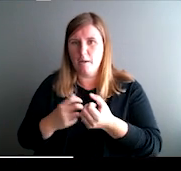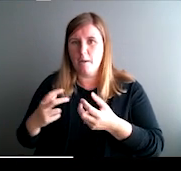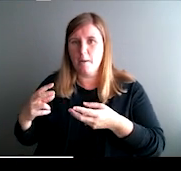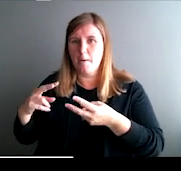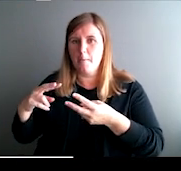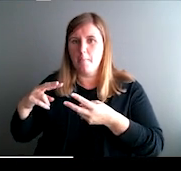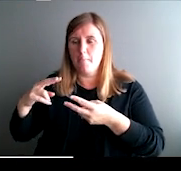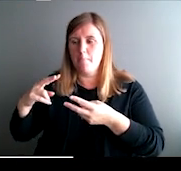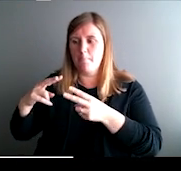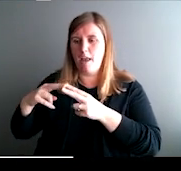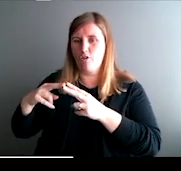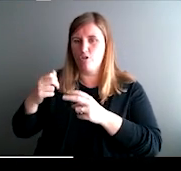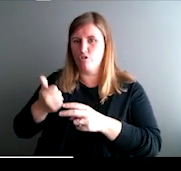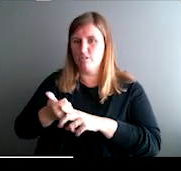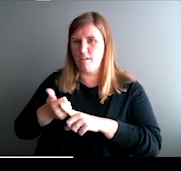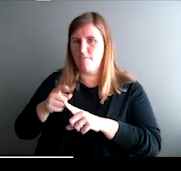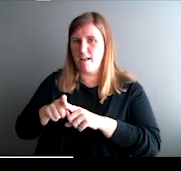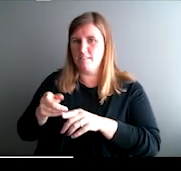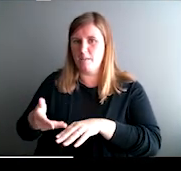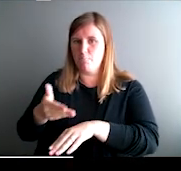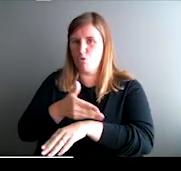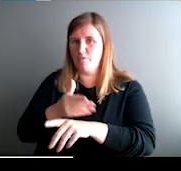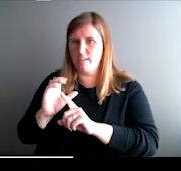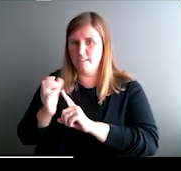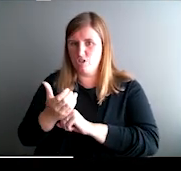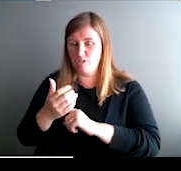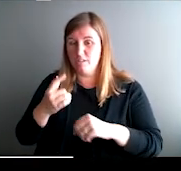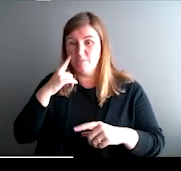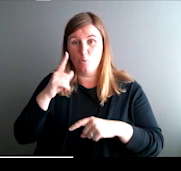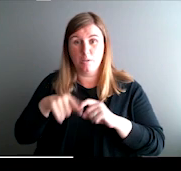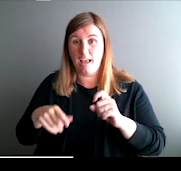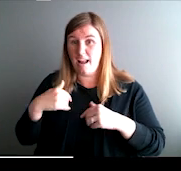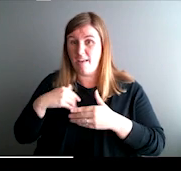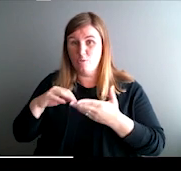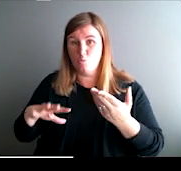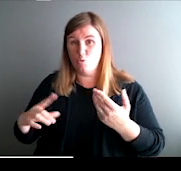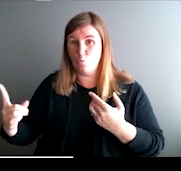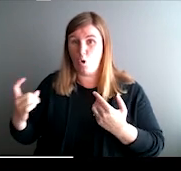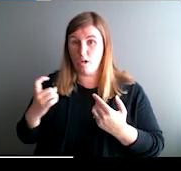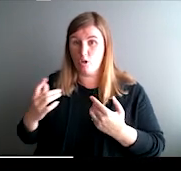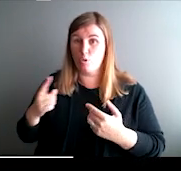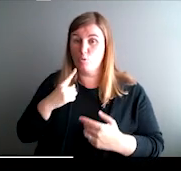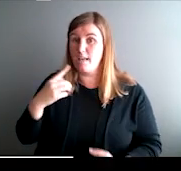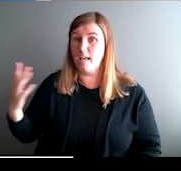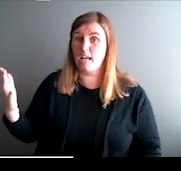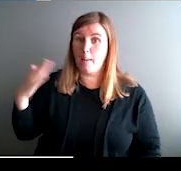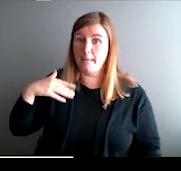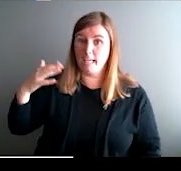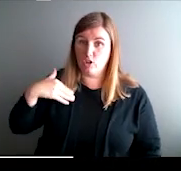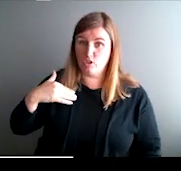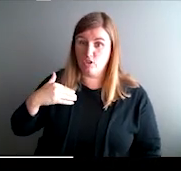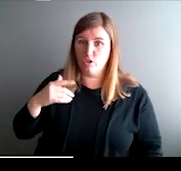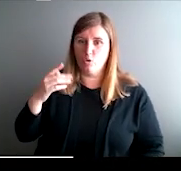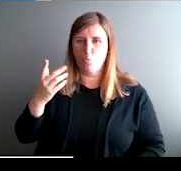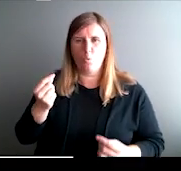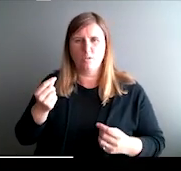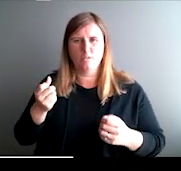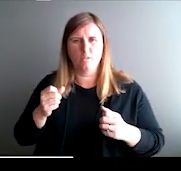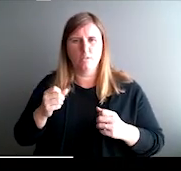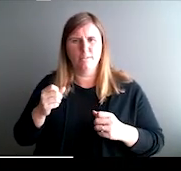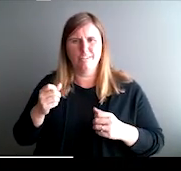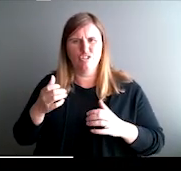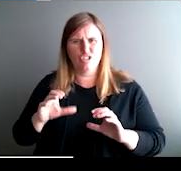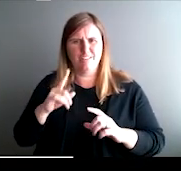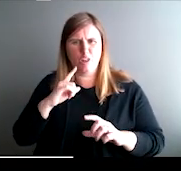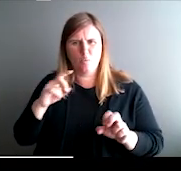as an improving condition. Because if you can't get a student to walk toward you when you say, come here, what's the chance they're going to stay sitting